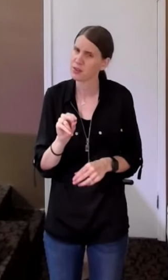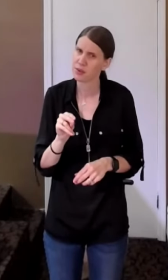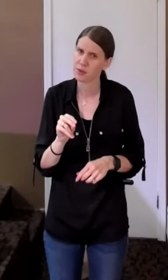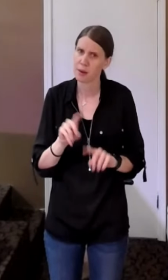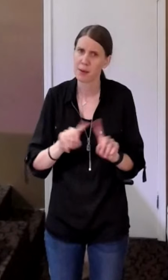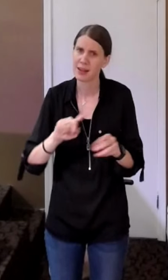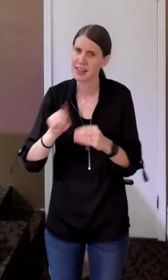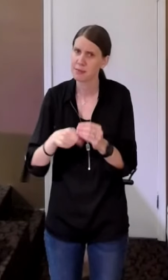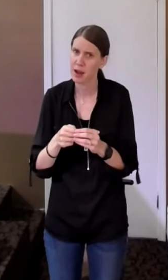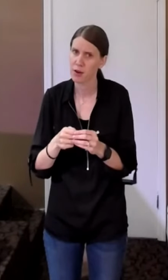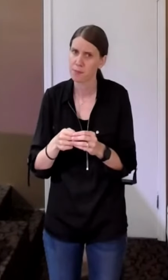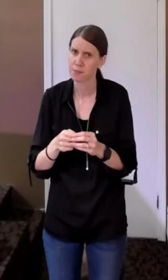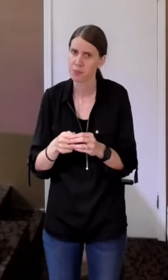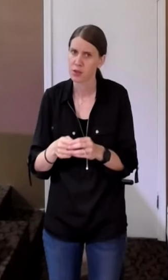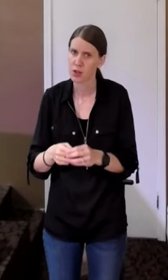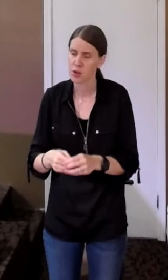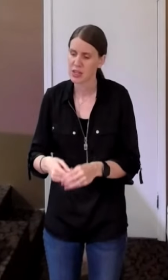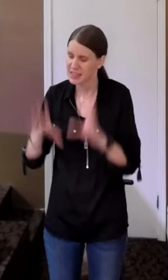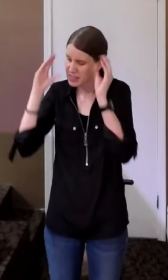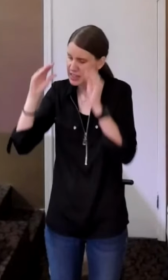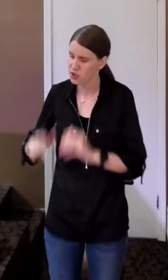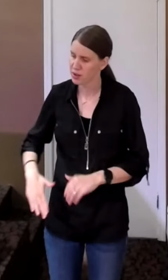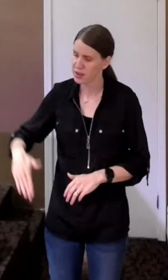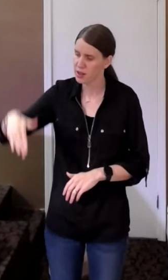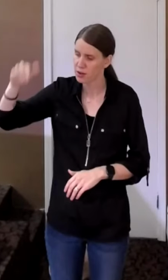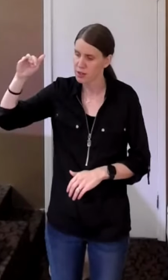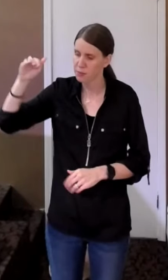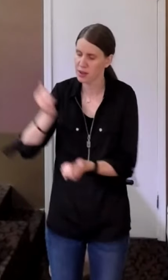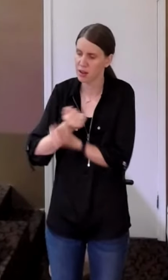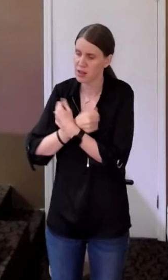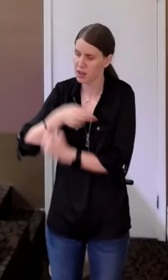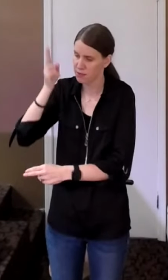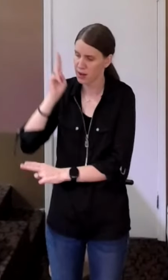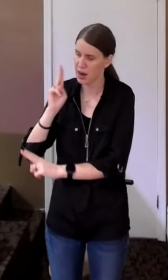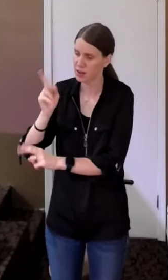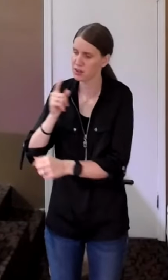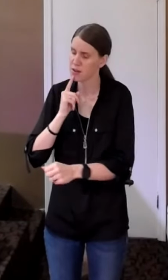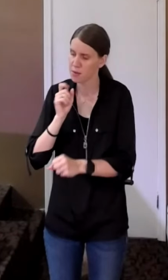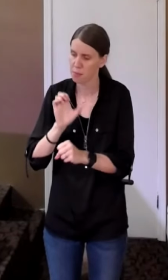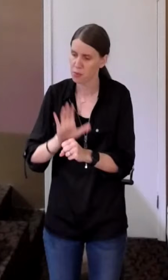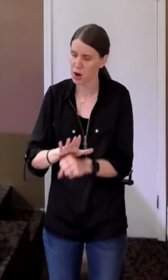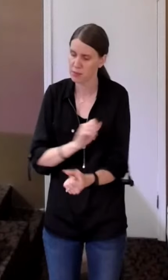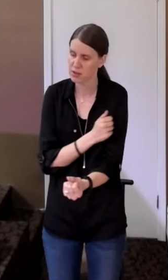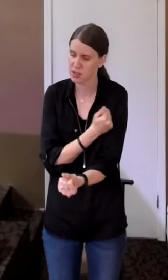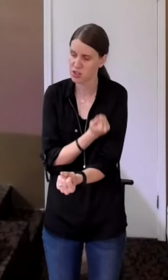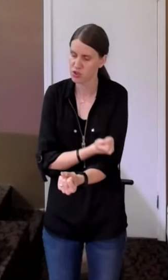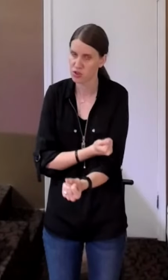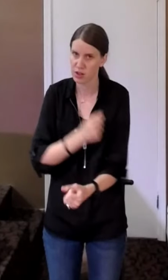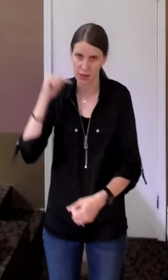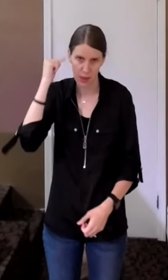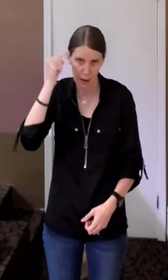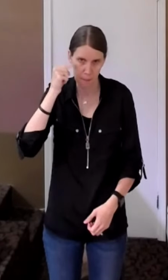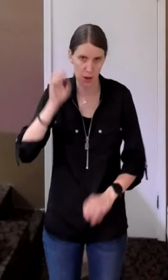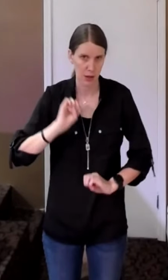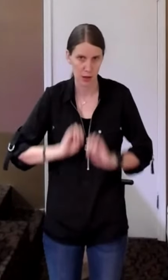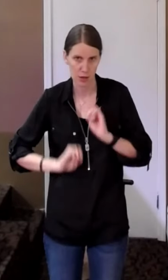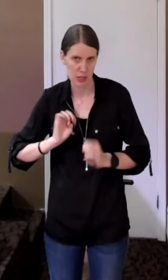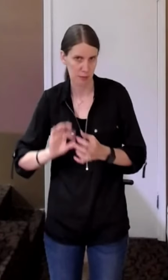up with love, honor, commitment, stability of mind,